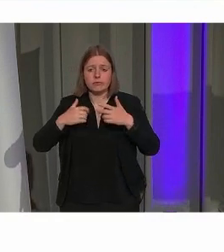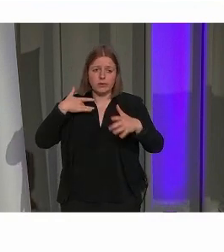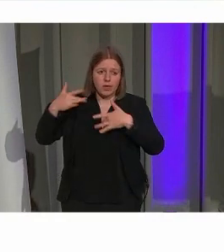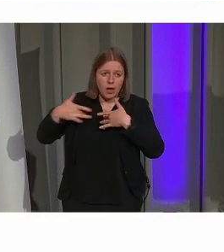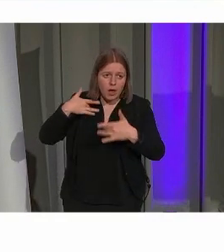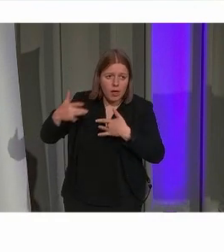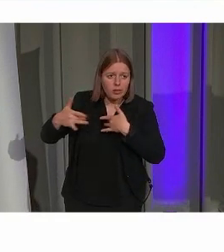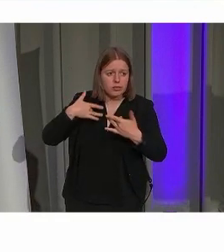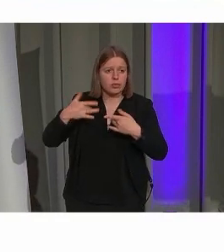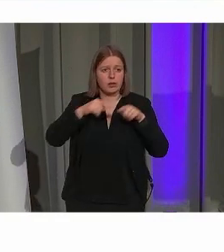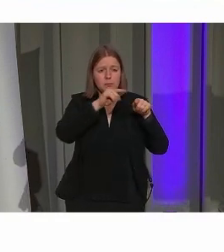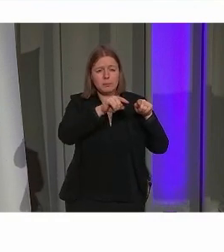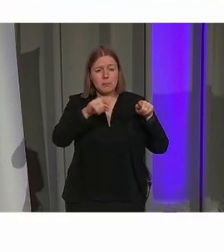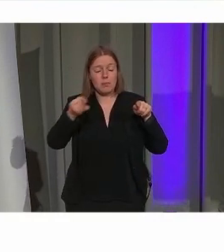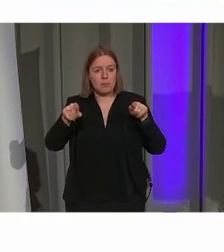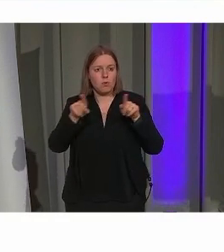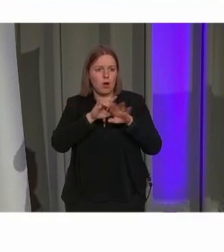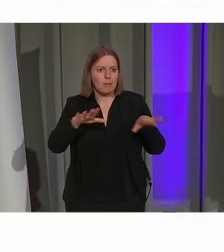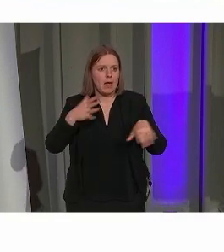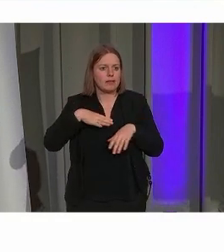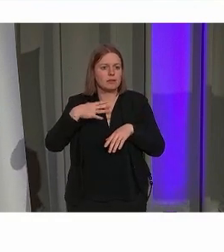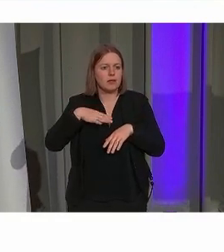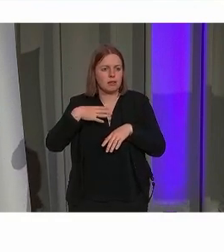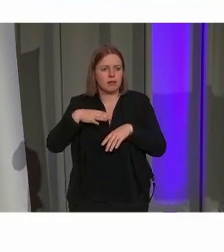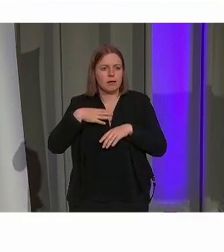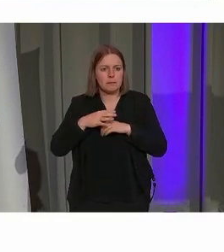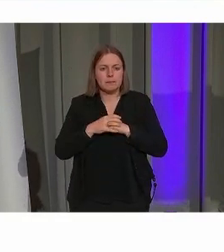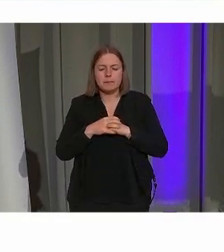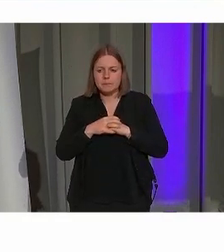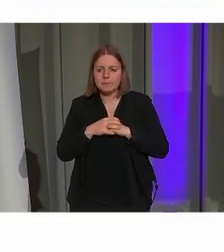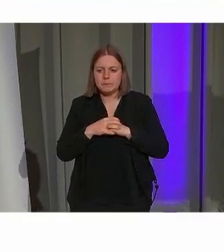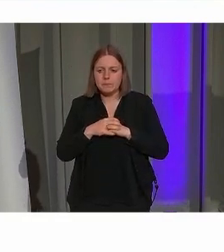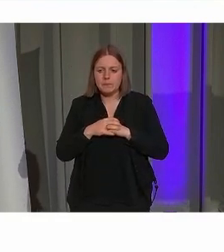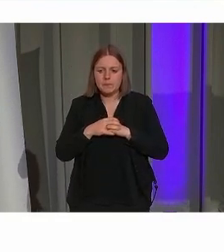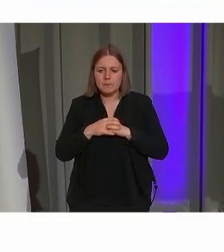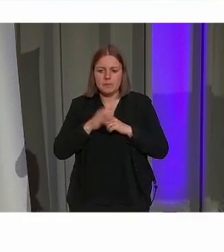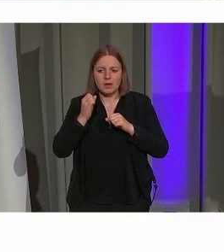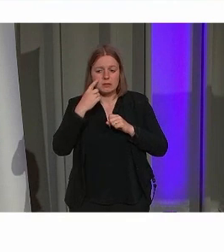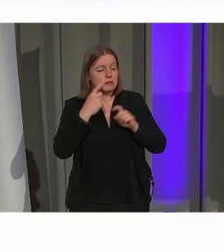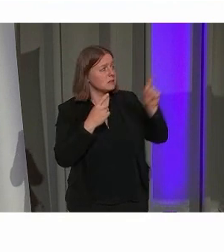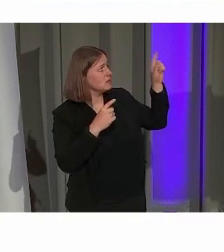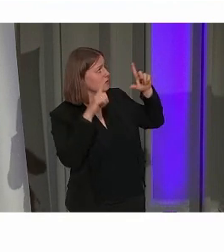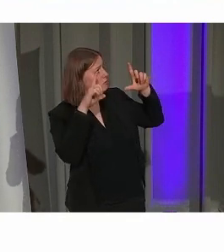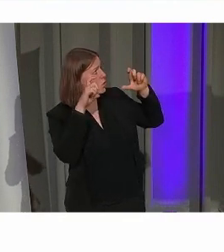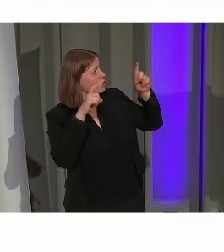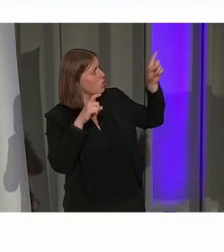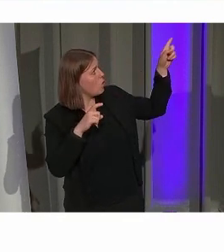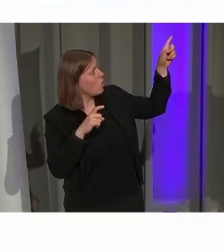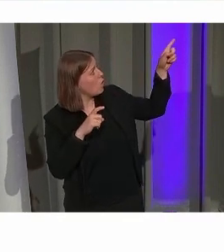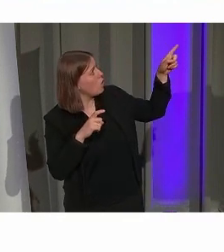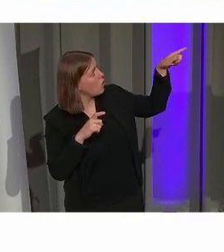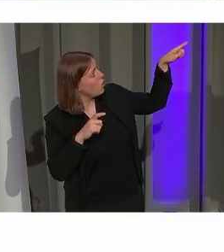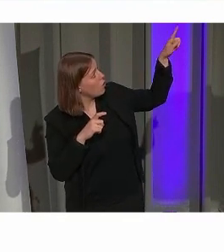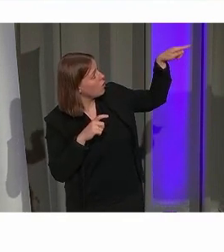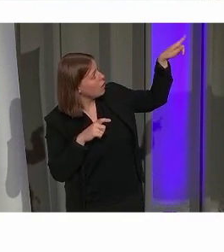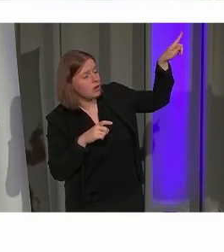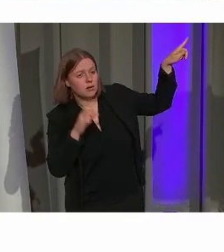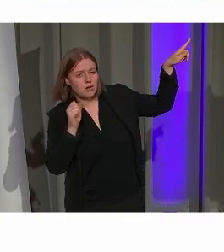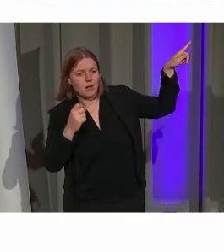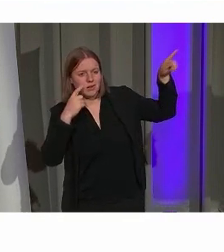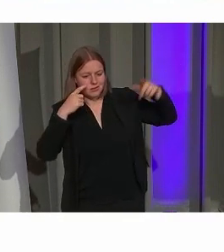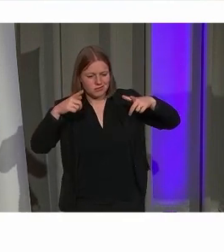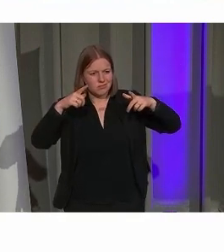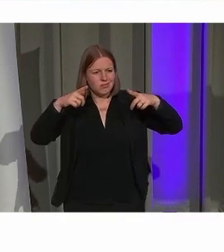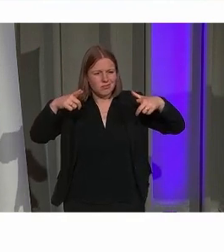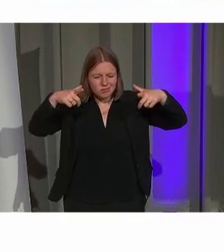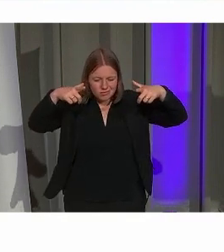theater, and others. You can see in the figure the current aerial photo of the